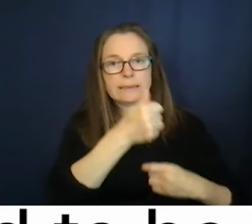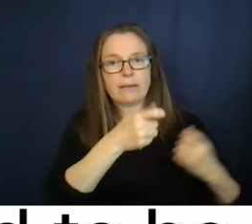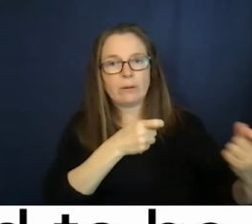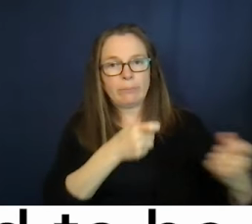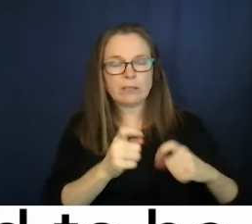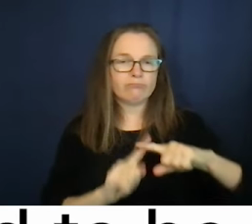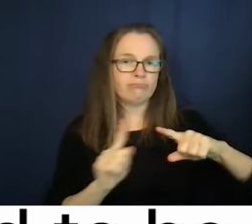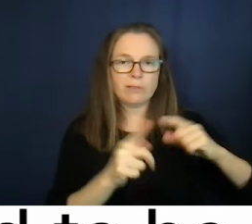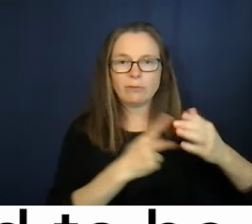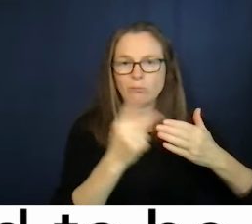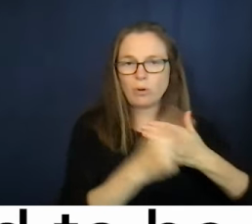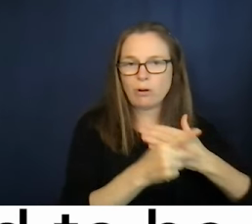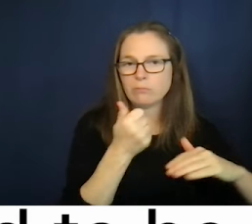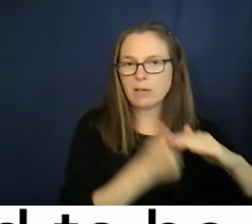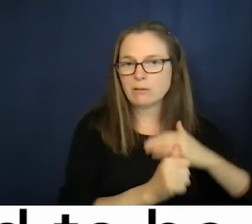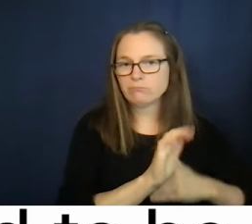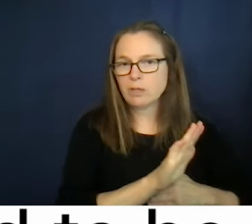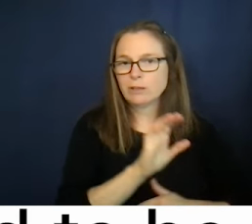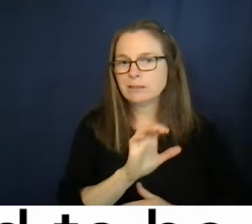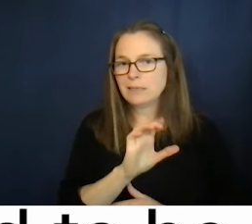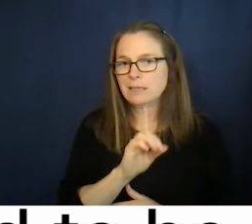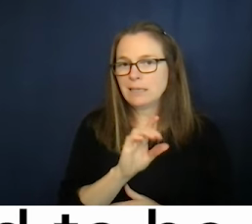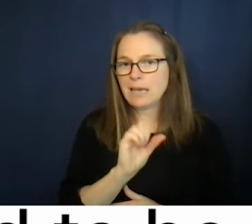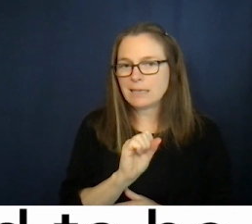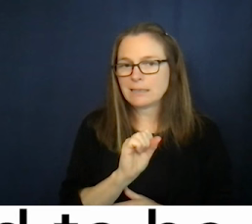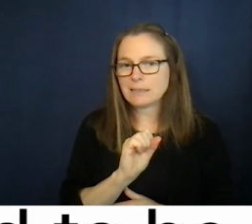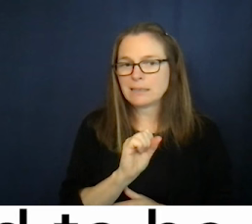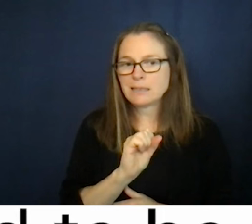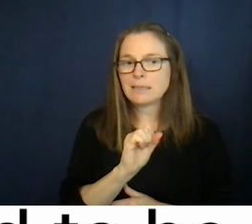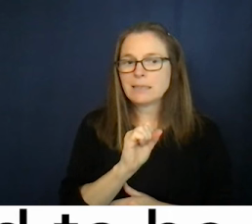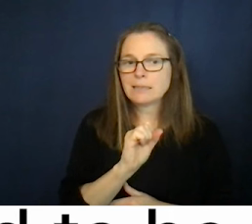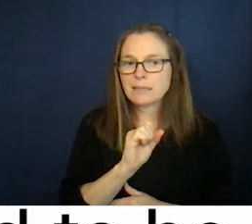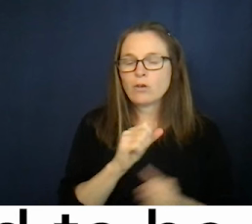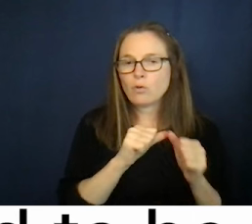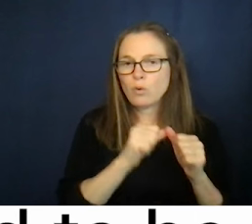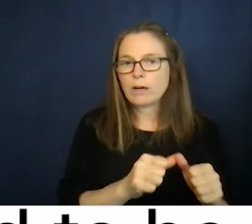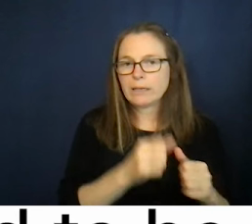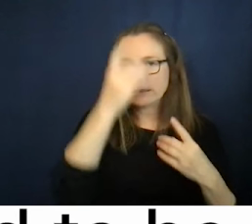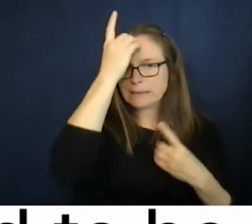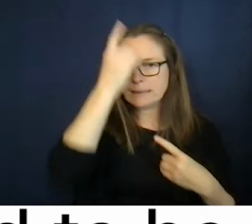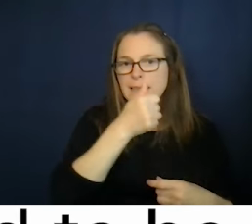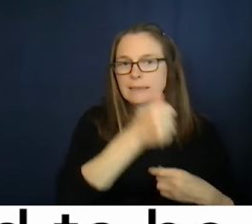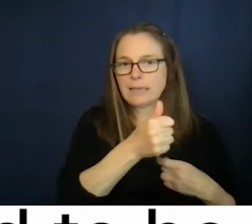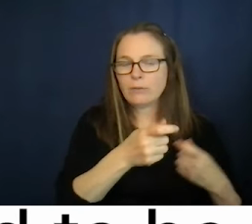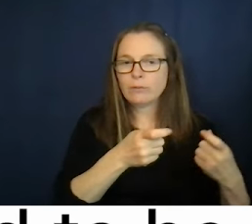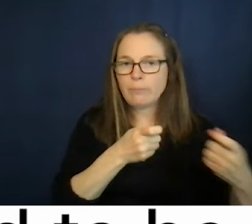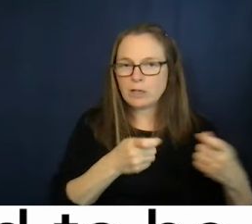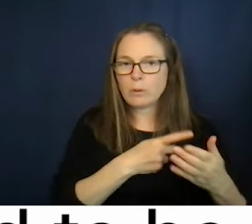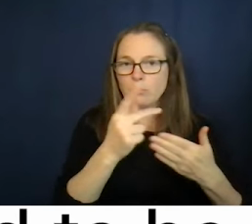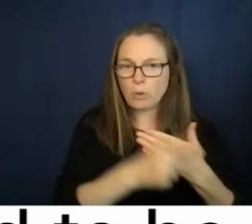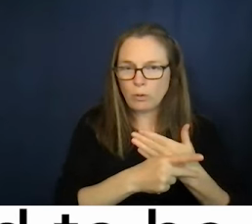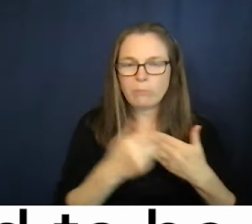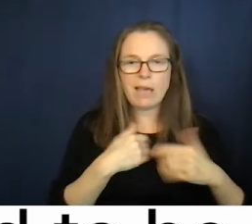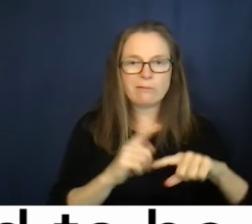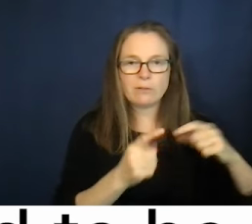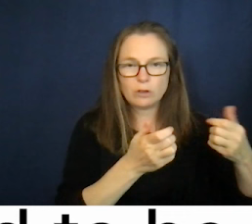the different programs that are part of that CDSMP chronic disease self-management program suite of services.